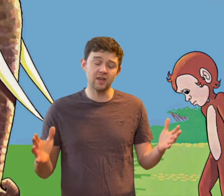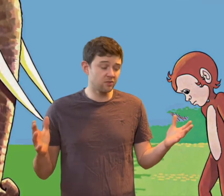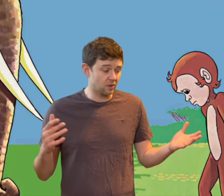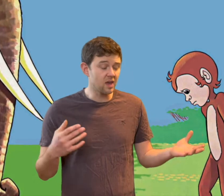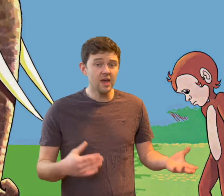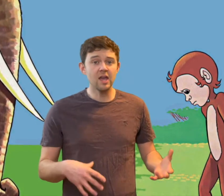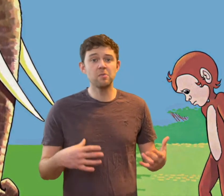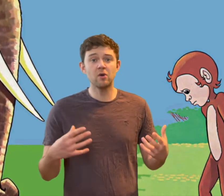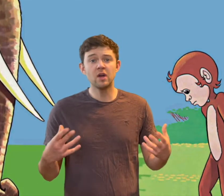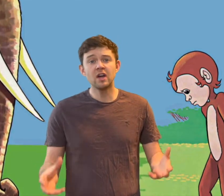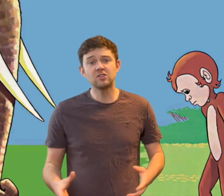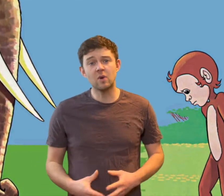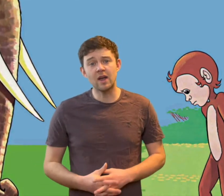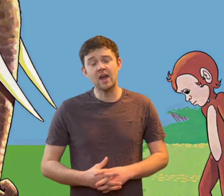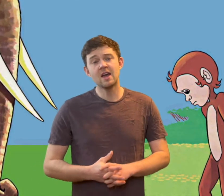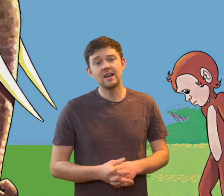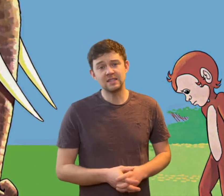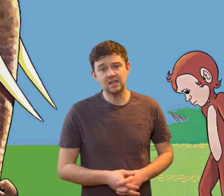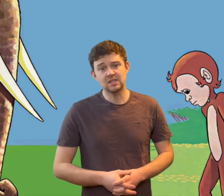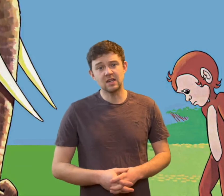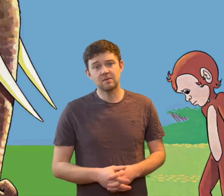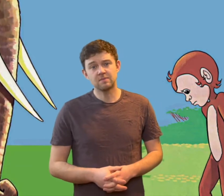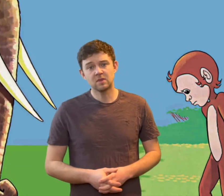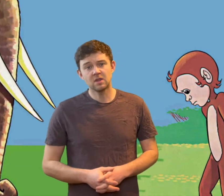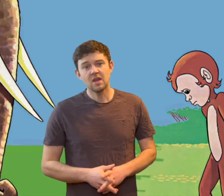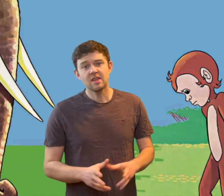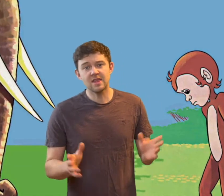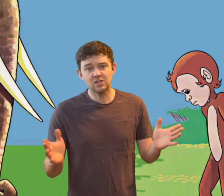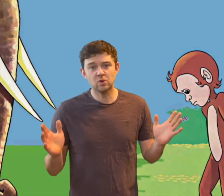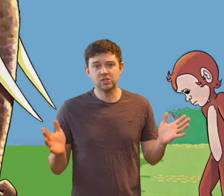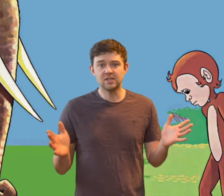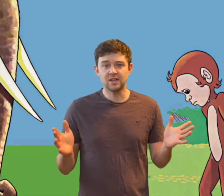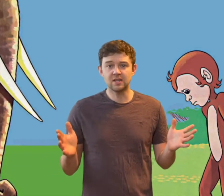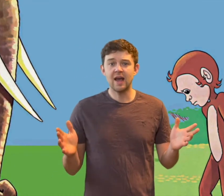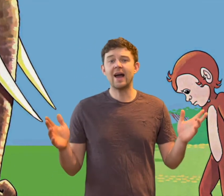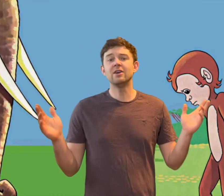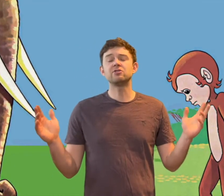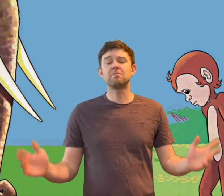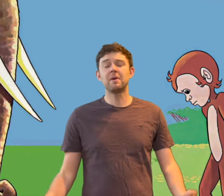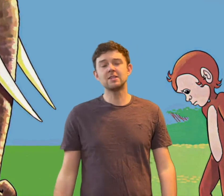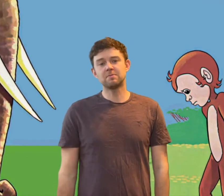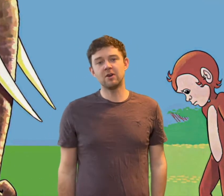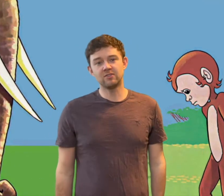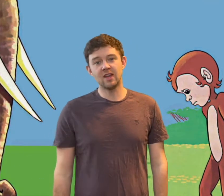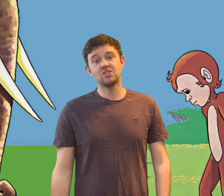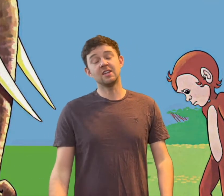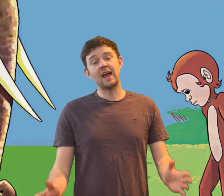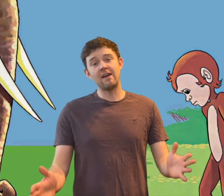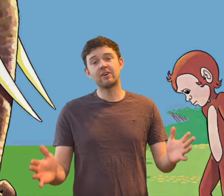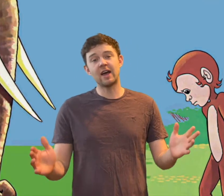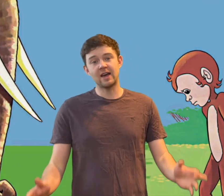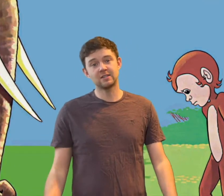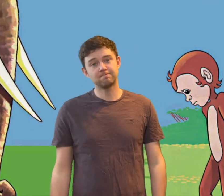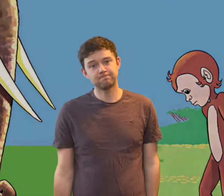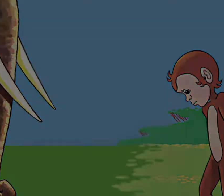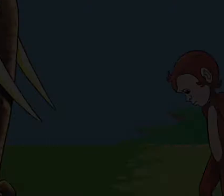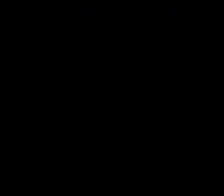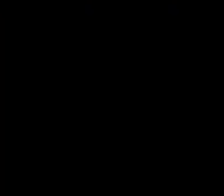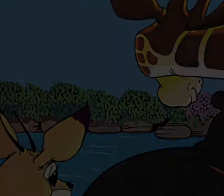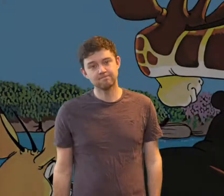Tembo's gift with Hippo and Twiger and Dick Dick." That's what she did, and it was the best birthday she'd ever had.